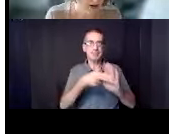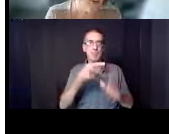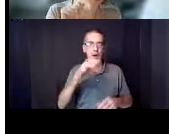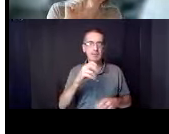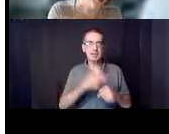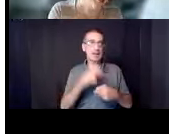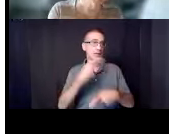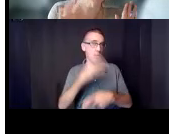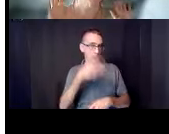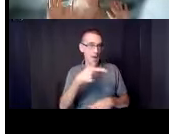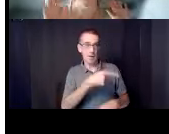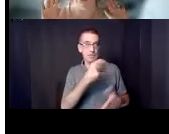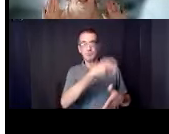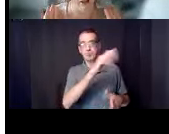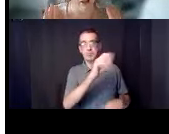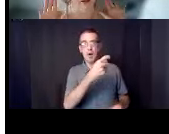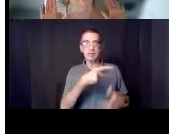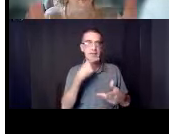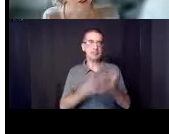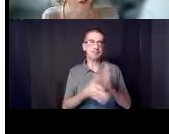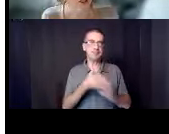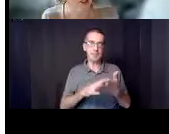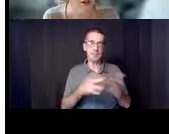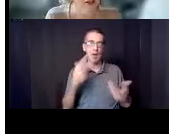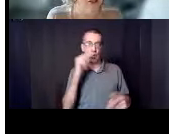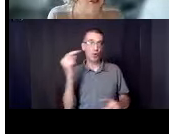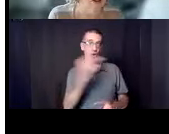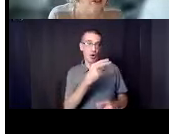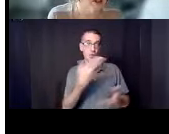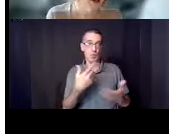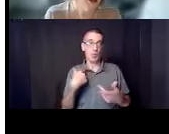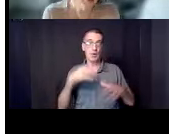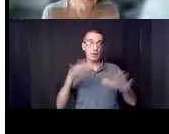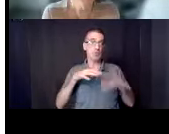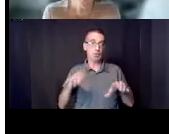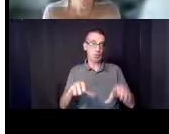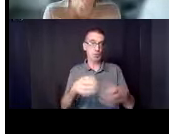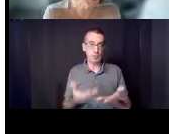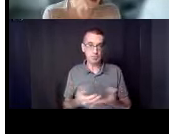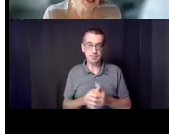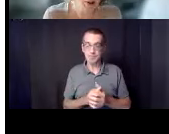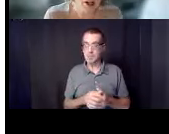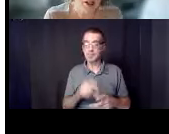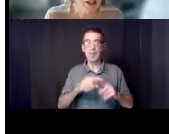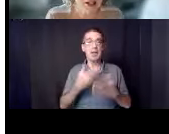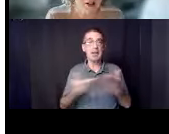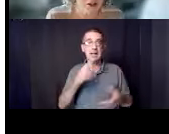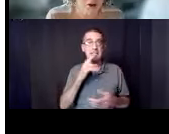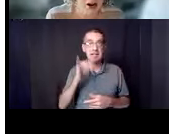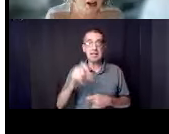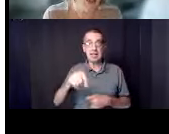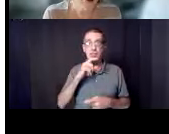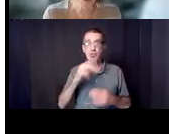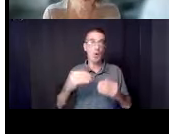taken care of, and they can check a box, and then they can say, look at this great thing that we did. And the thing is because the needs are